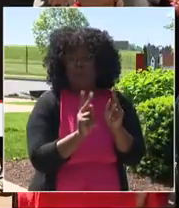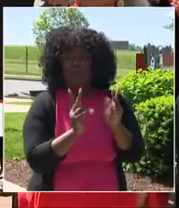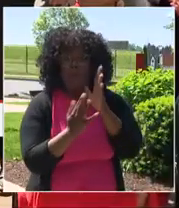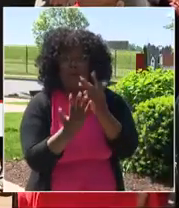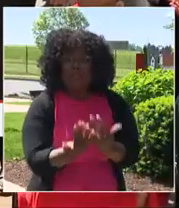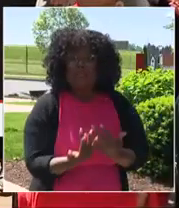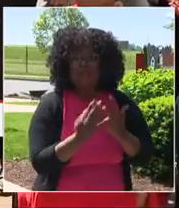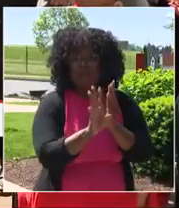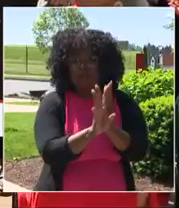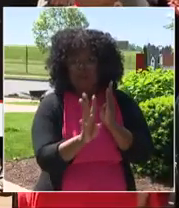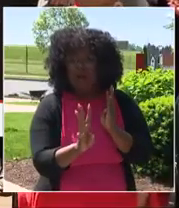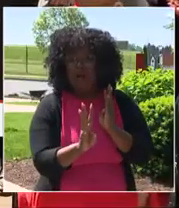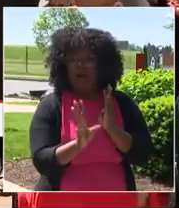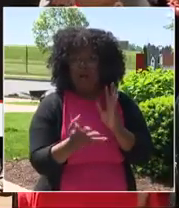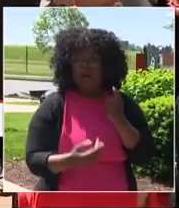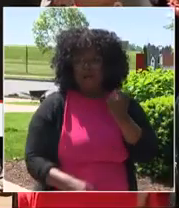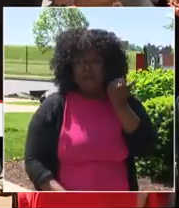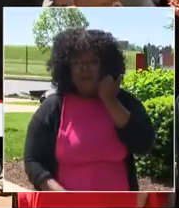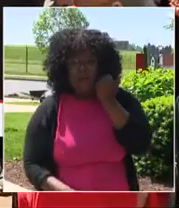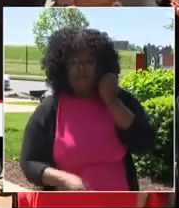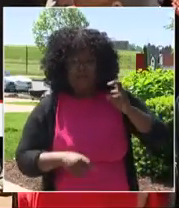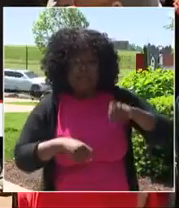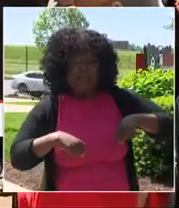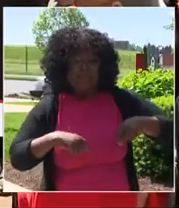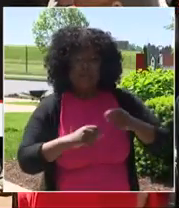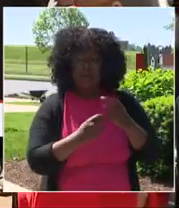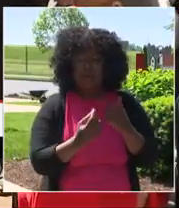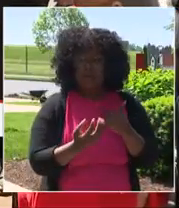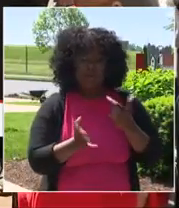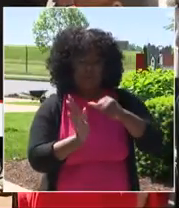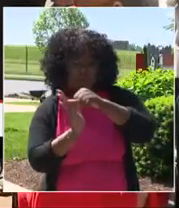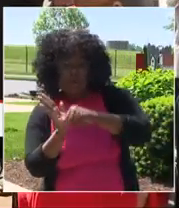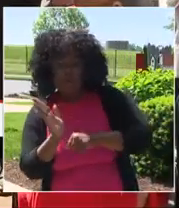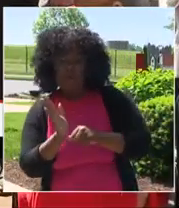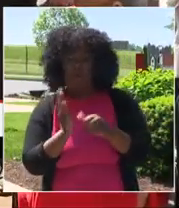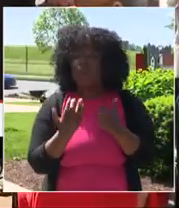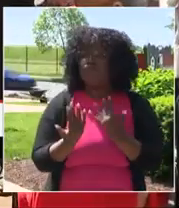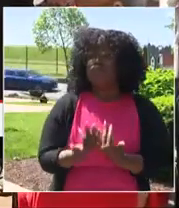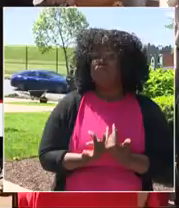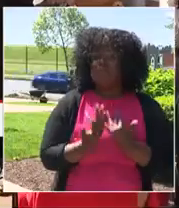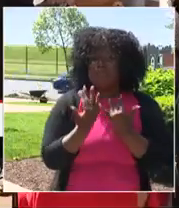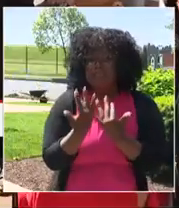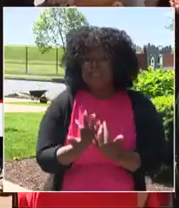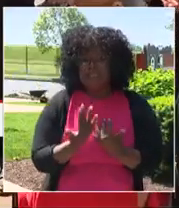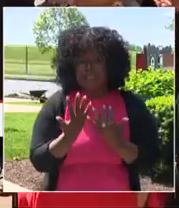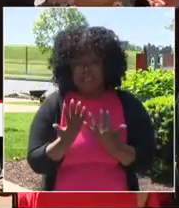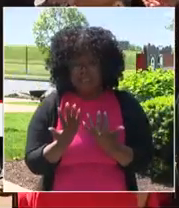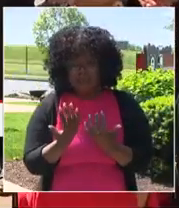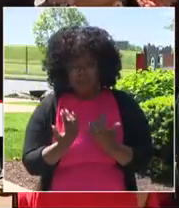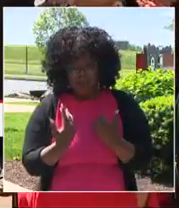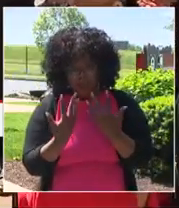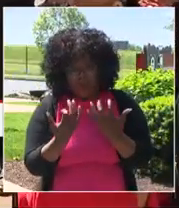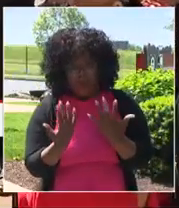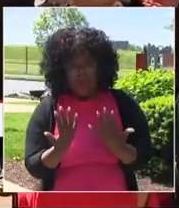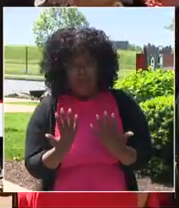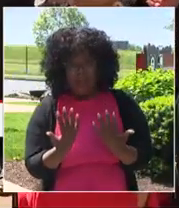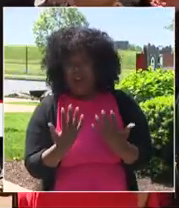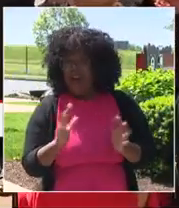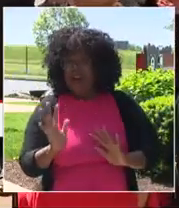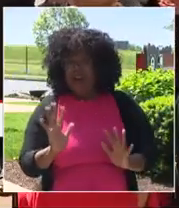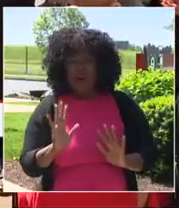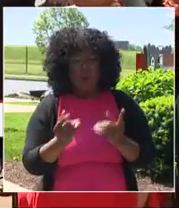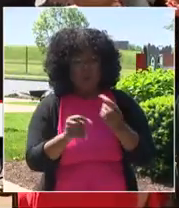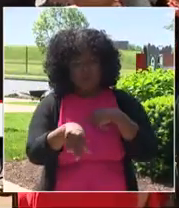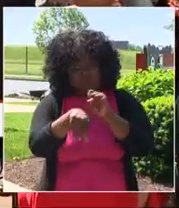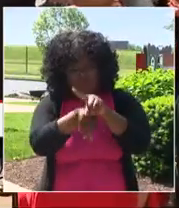get basic services and putting off these surgeries? We don't want to do that. So email, call, show up, knock